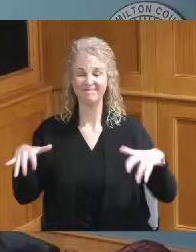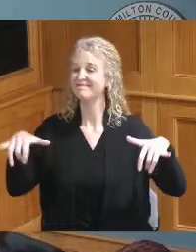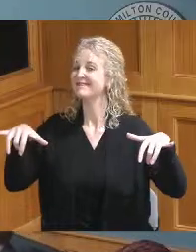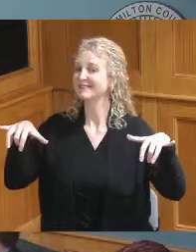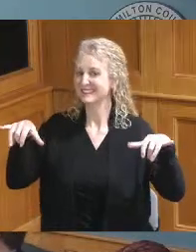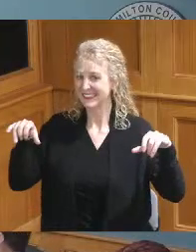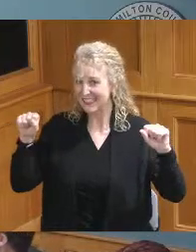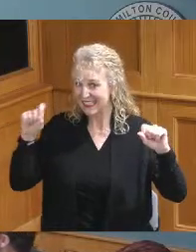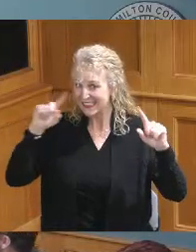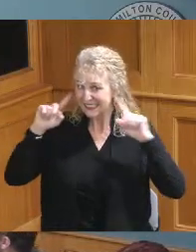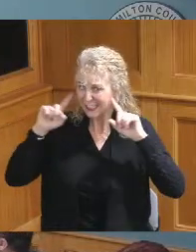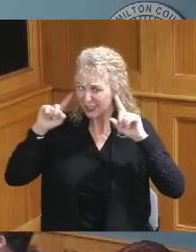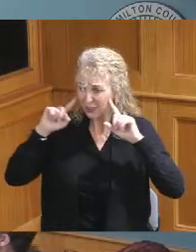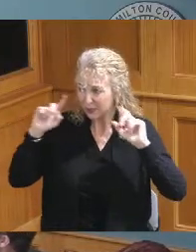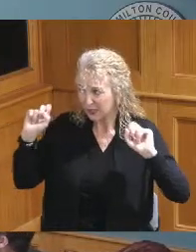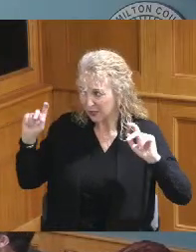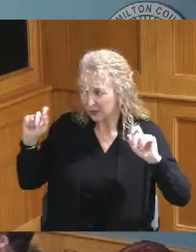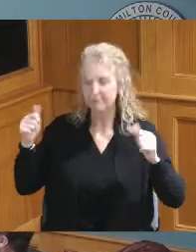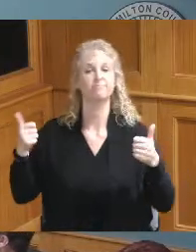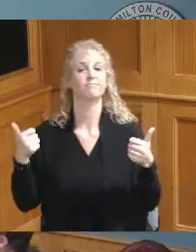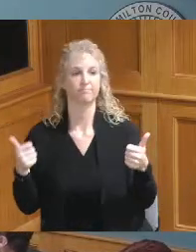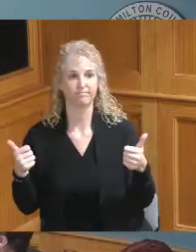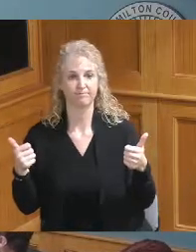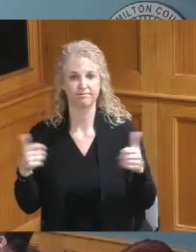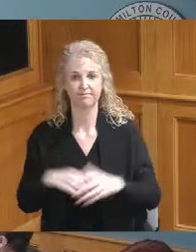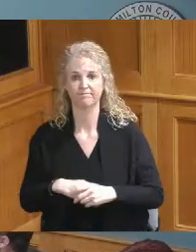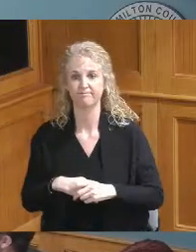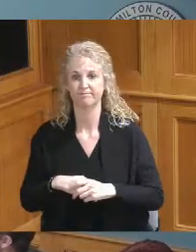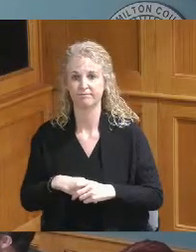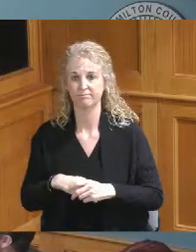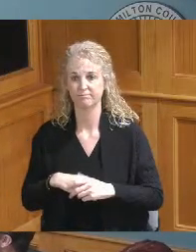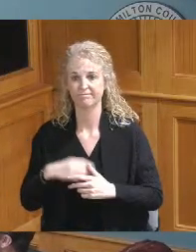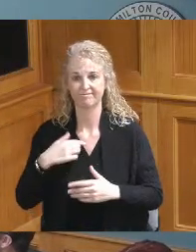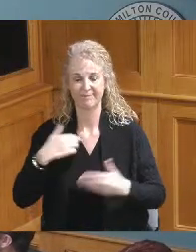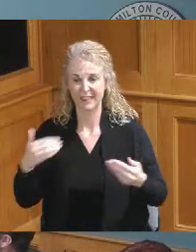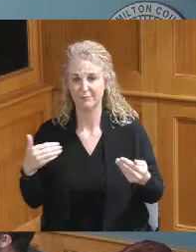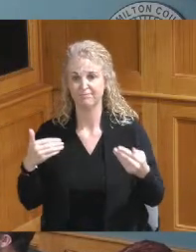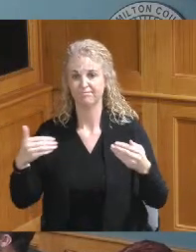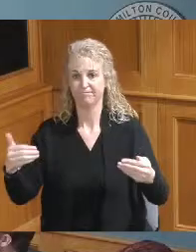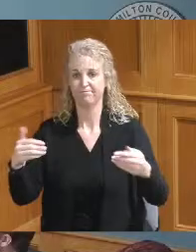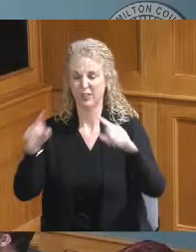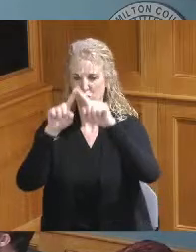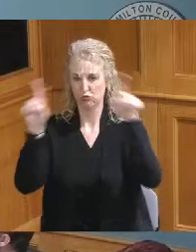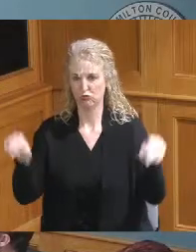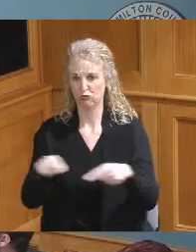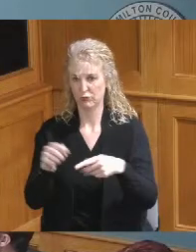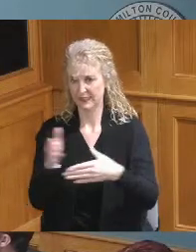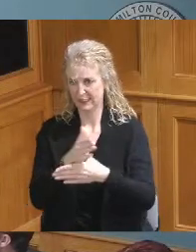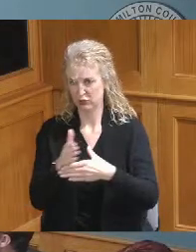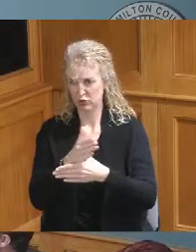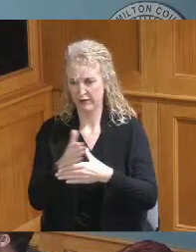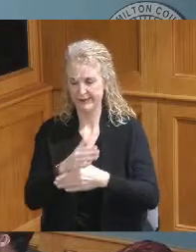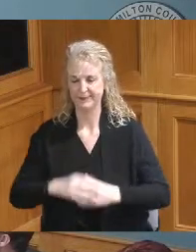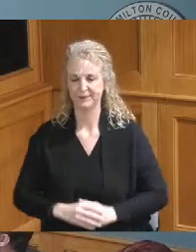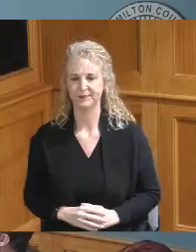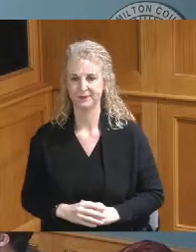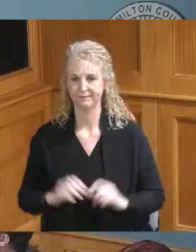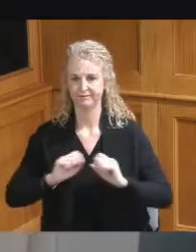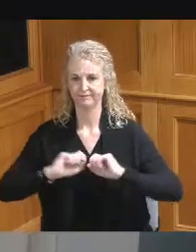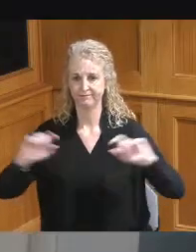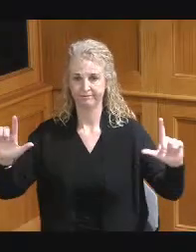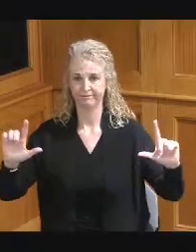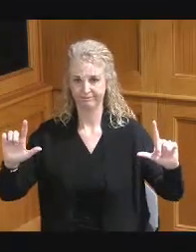Yes. Can you hear me? All right. I will go ahead and share my screen and begin.